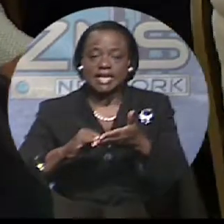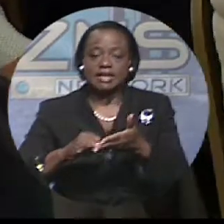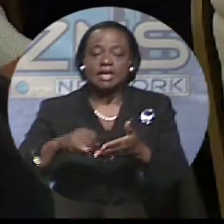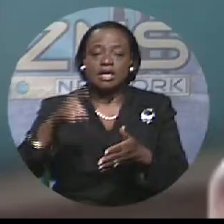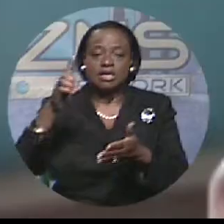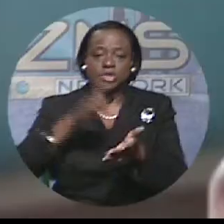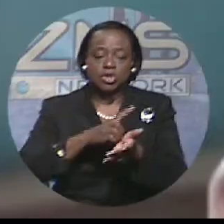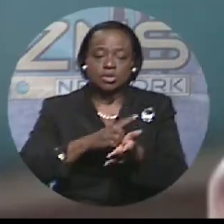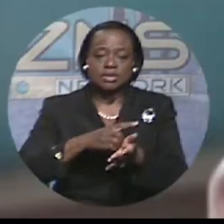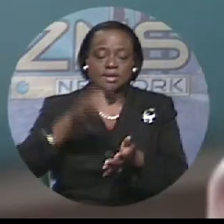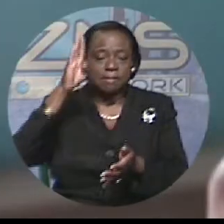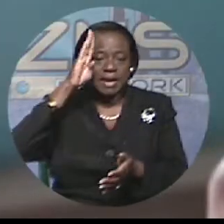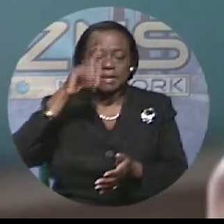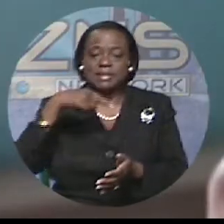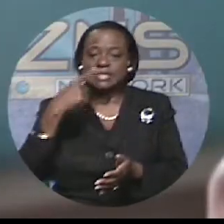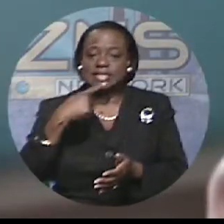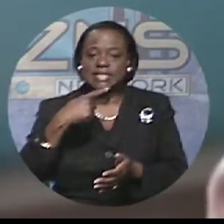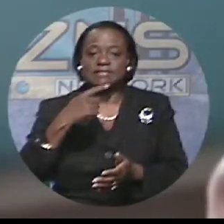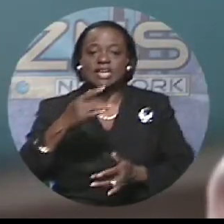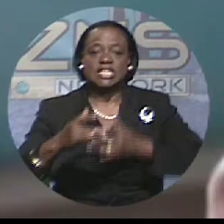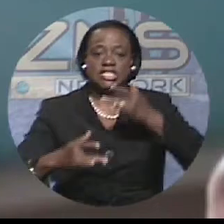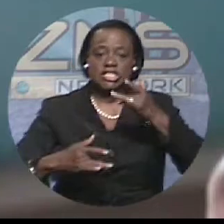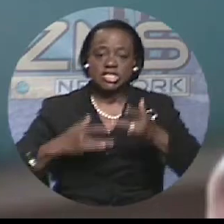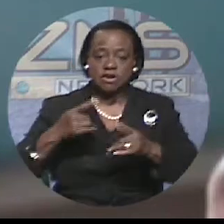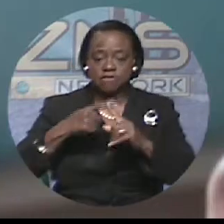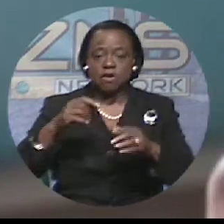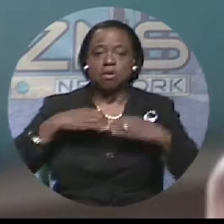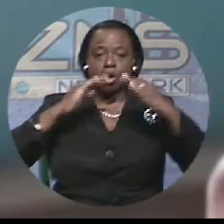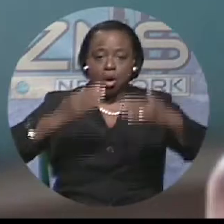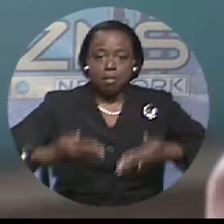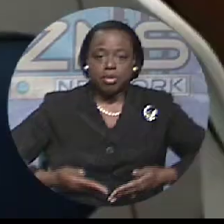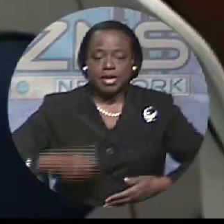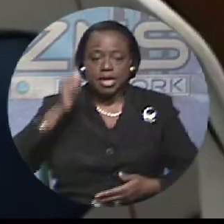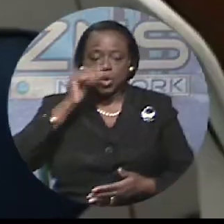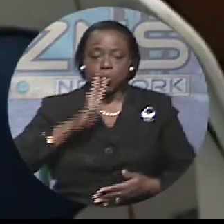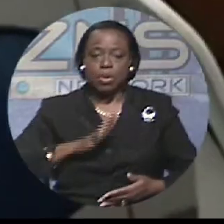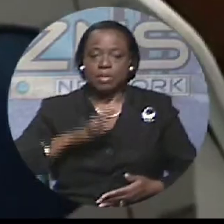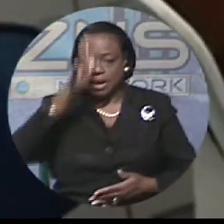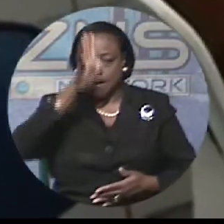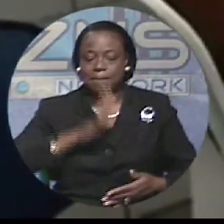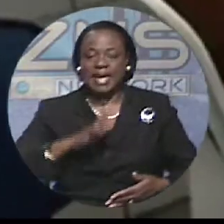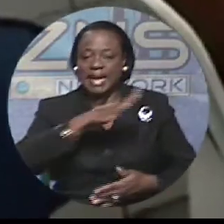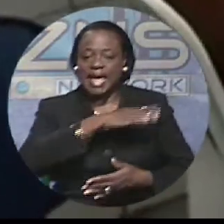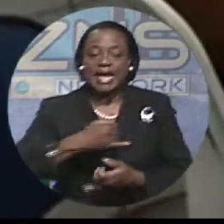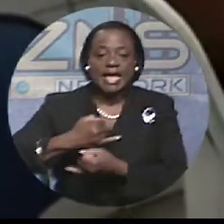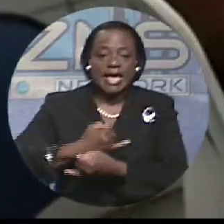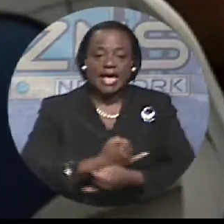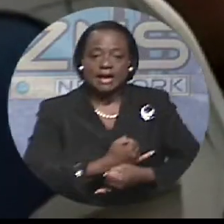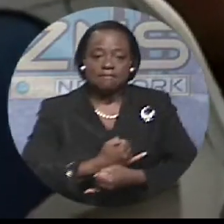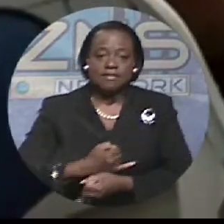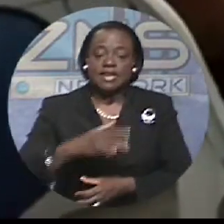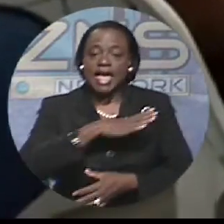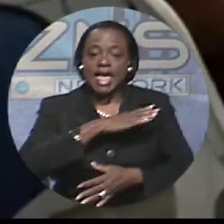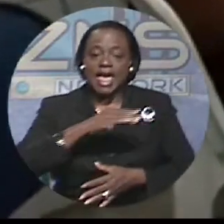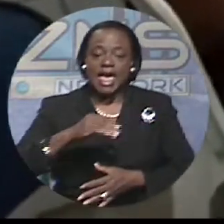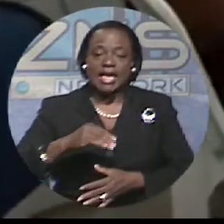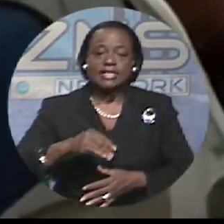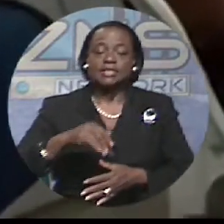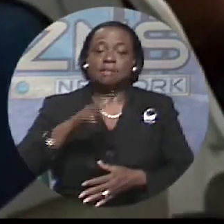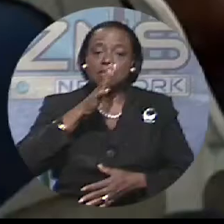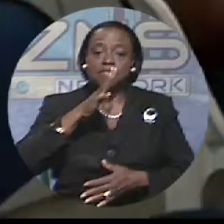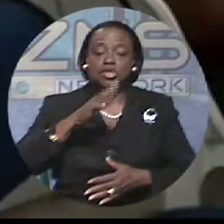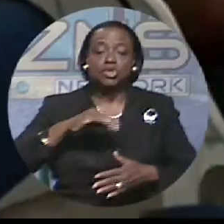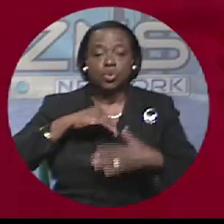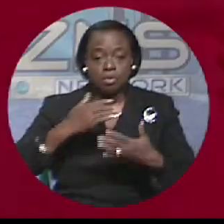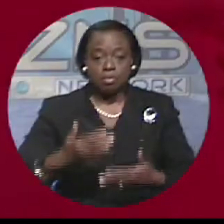virus could pose significant concerns for pregnant women, men, and infants, as well as maternal and child health care in this country.